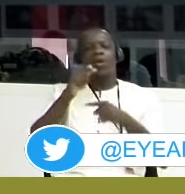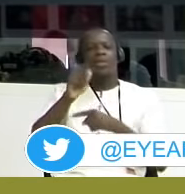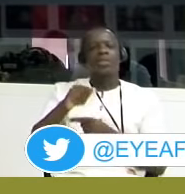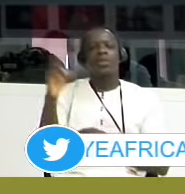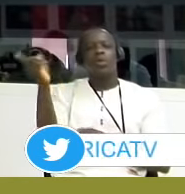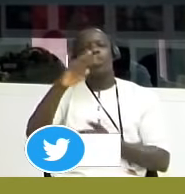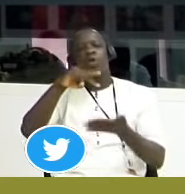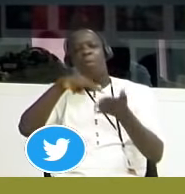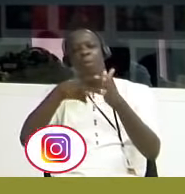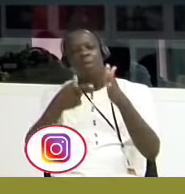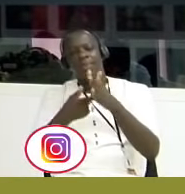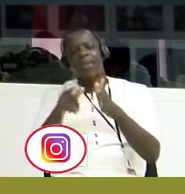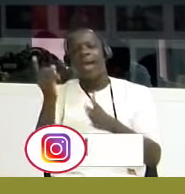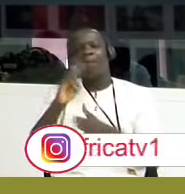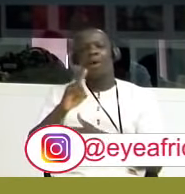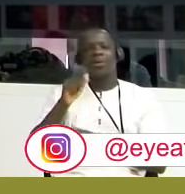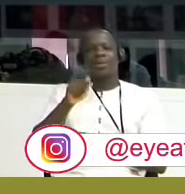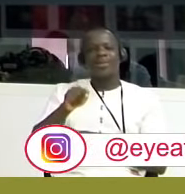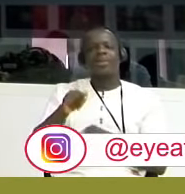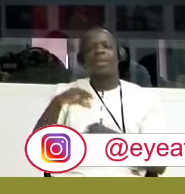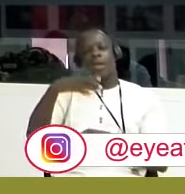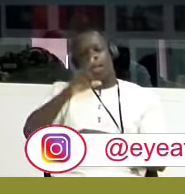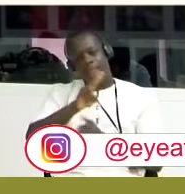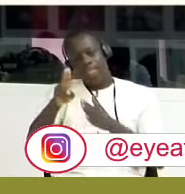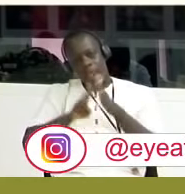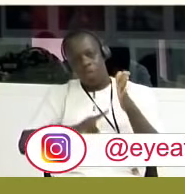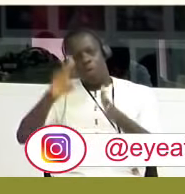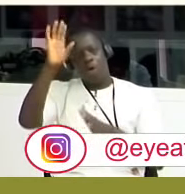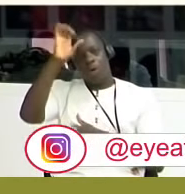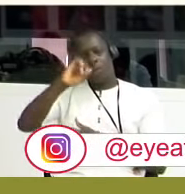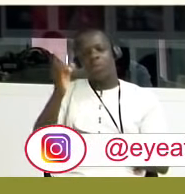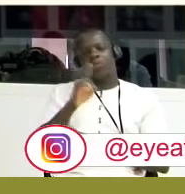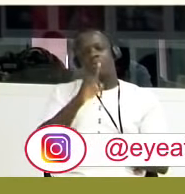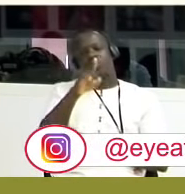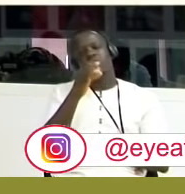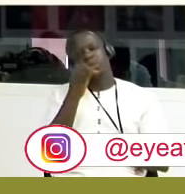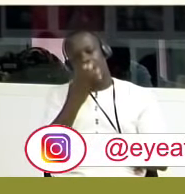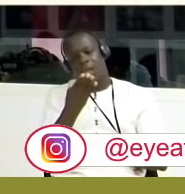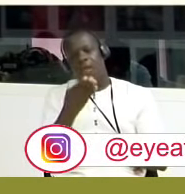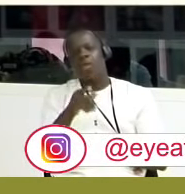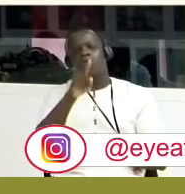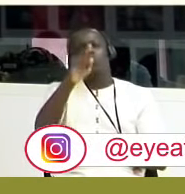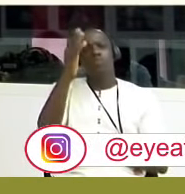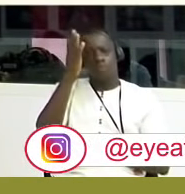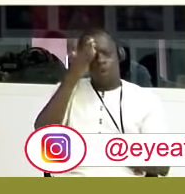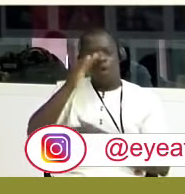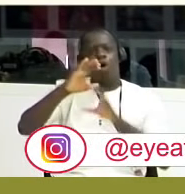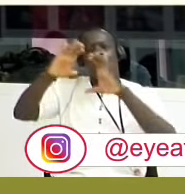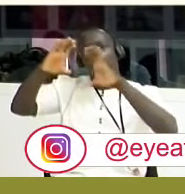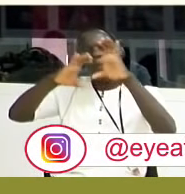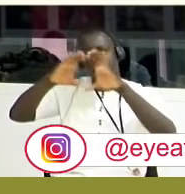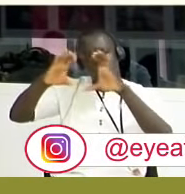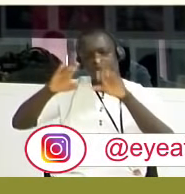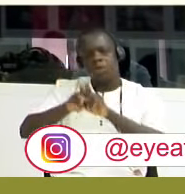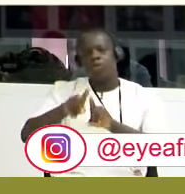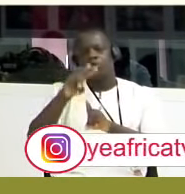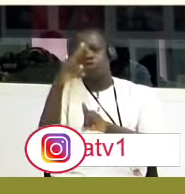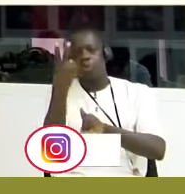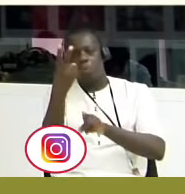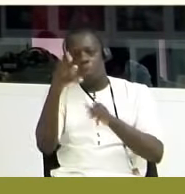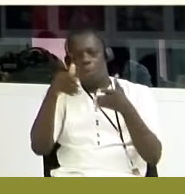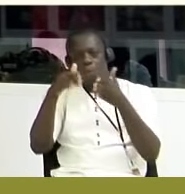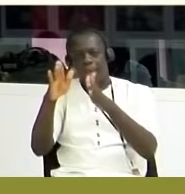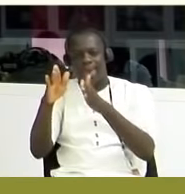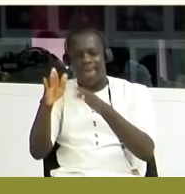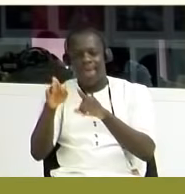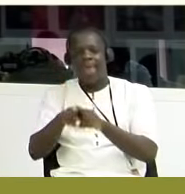saying. Yes, you know, communication, as you rightly put it, is a two-way thing. If not, it will only be an information